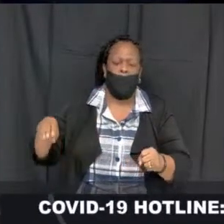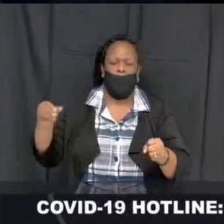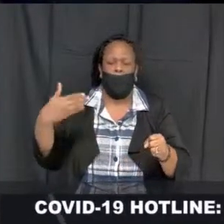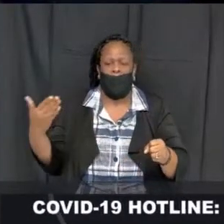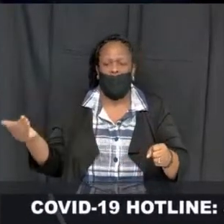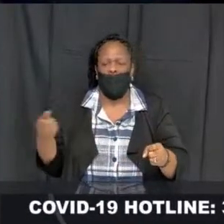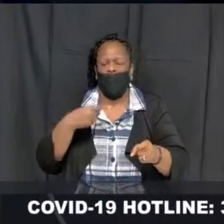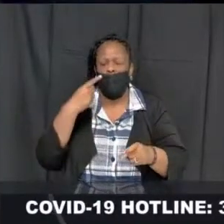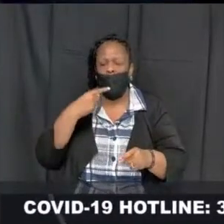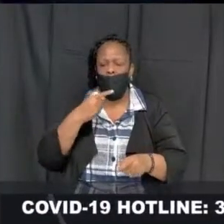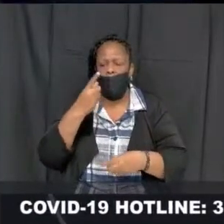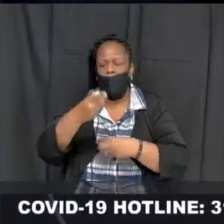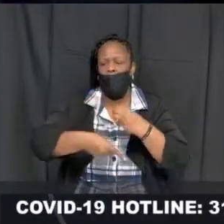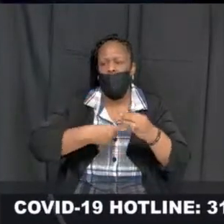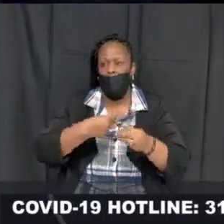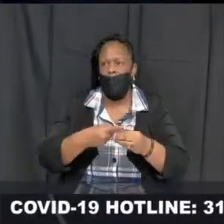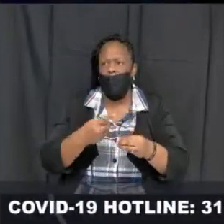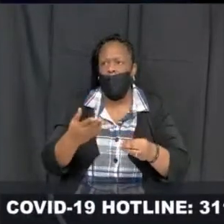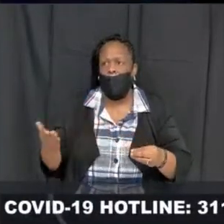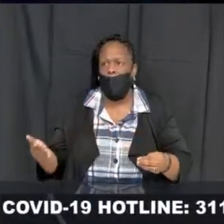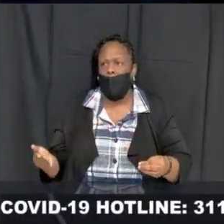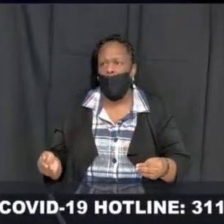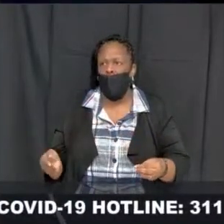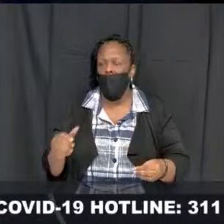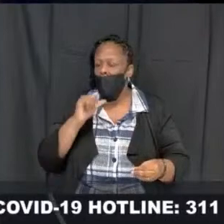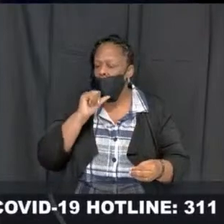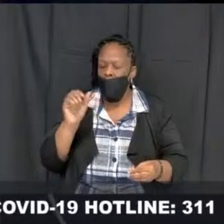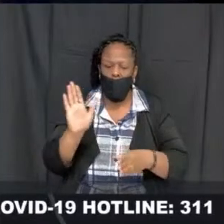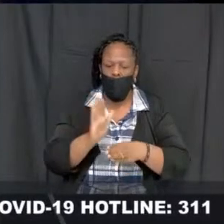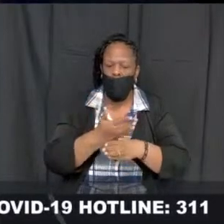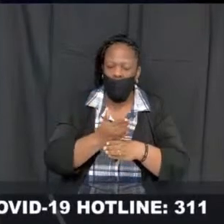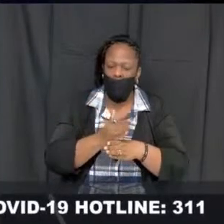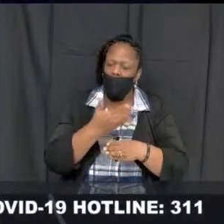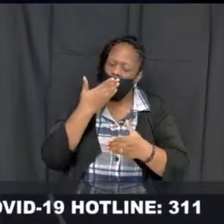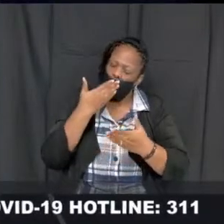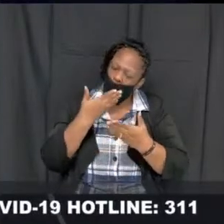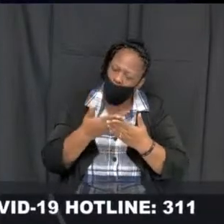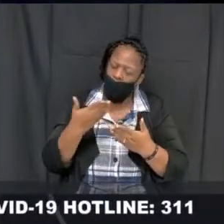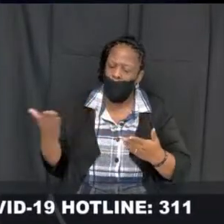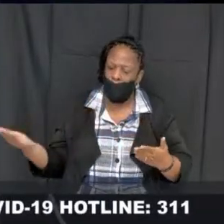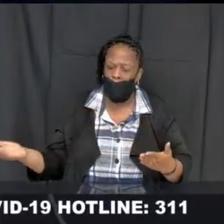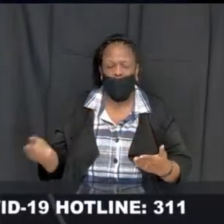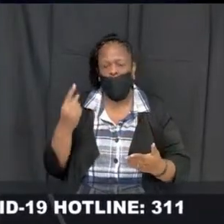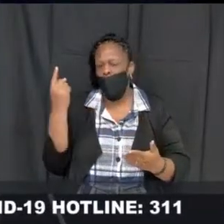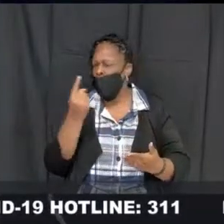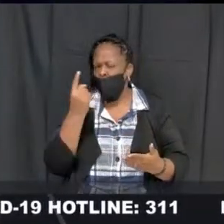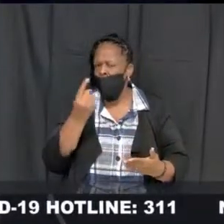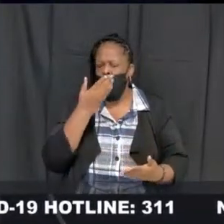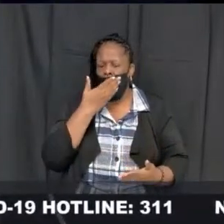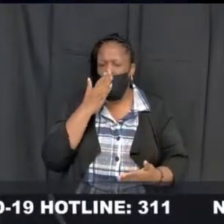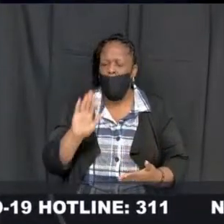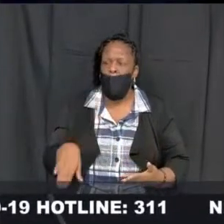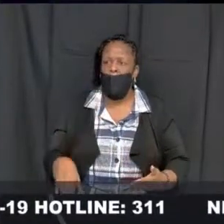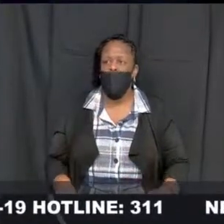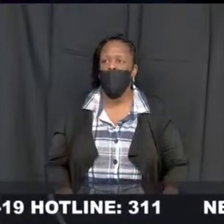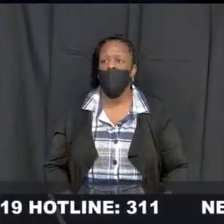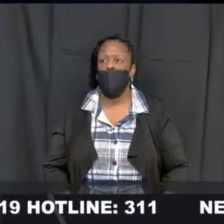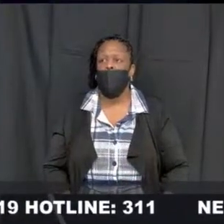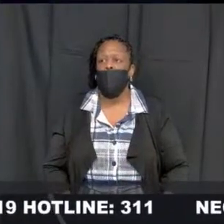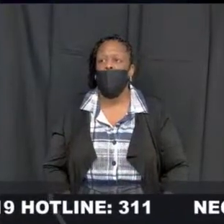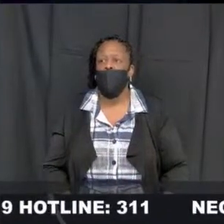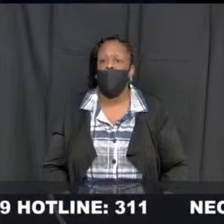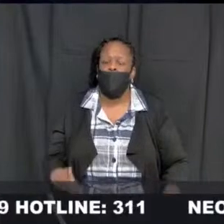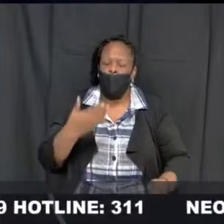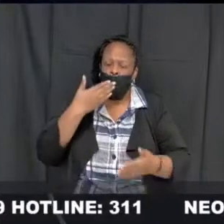news. You hardly see anybody sharing the good news of the good things that are happening or